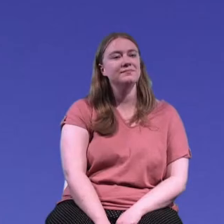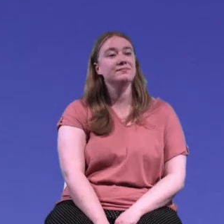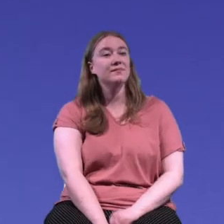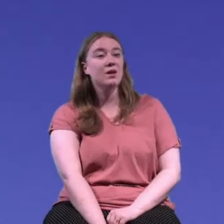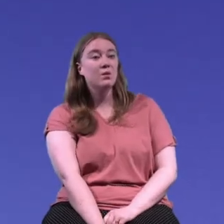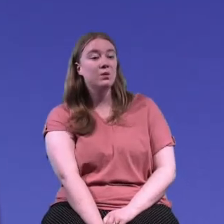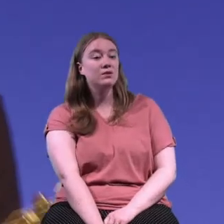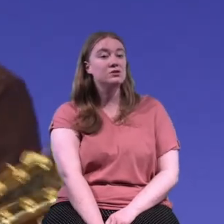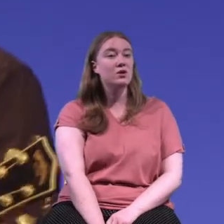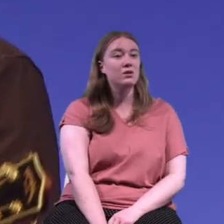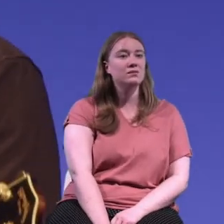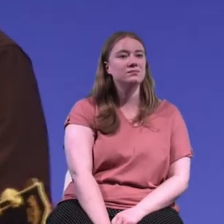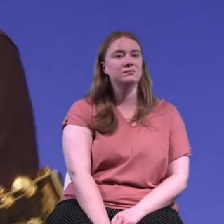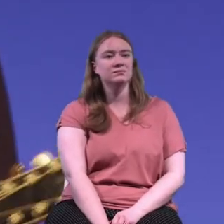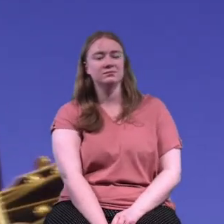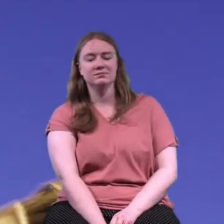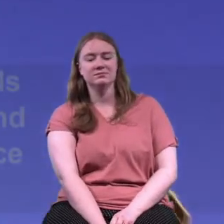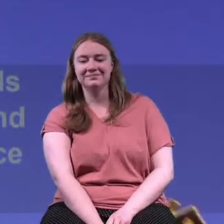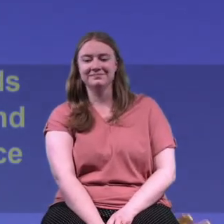Who is heaven?